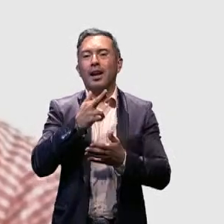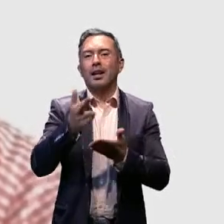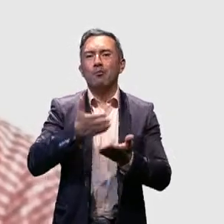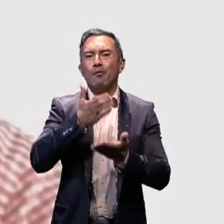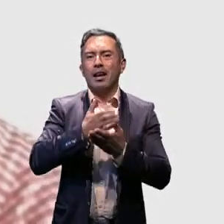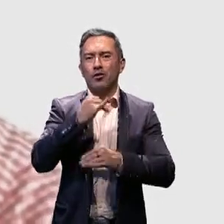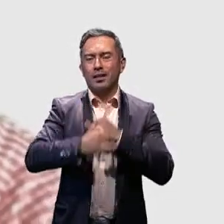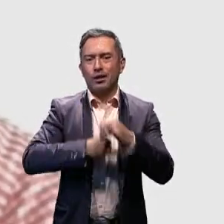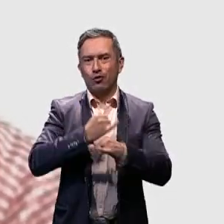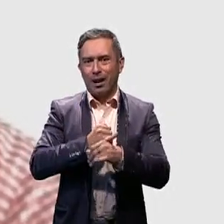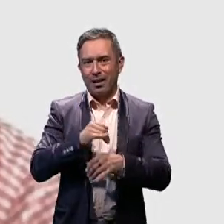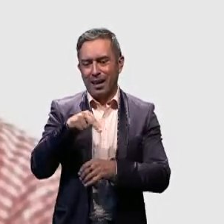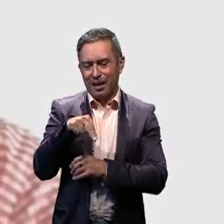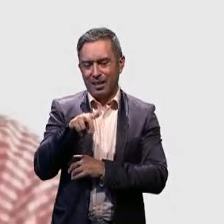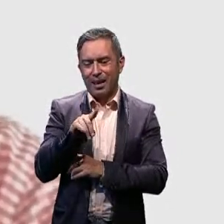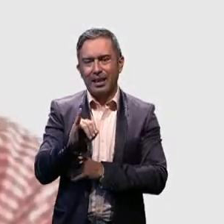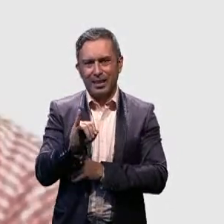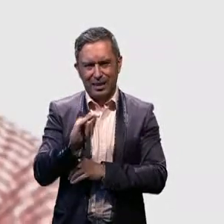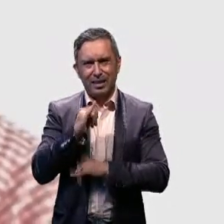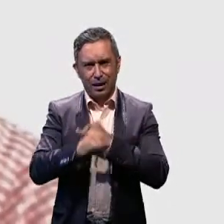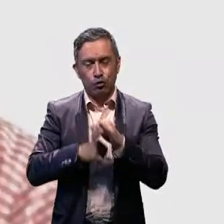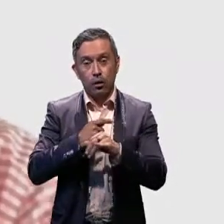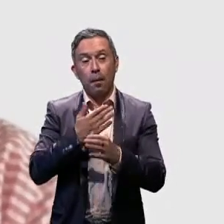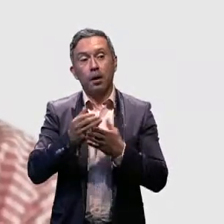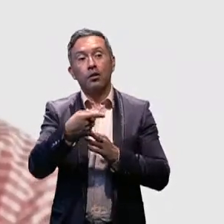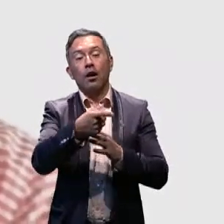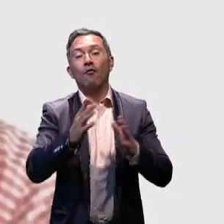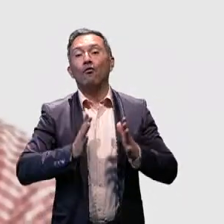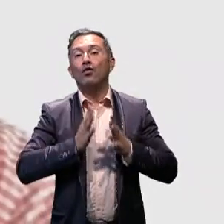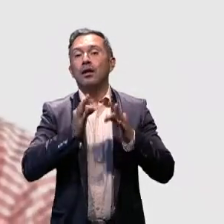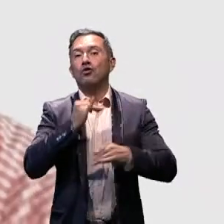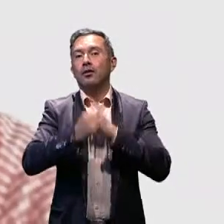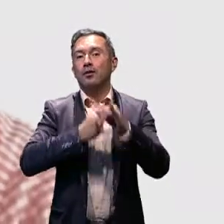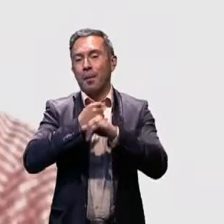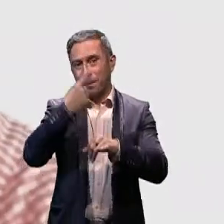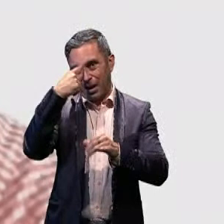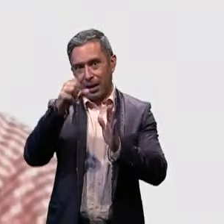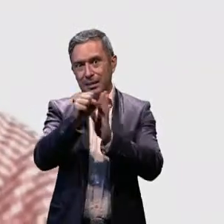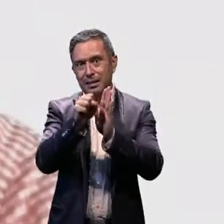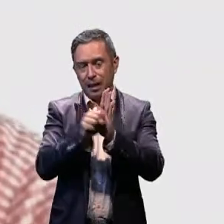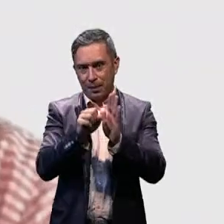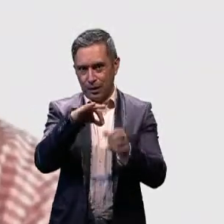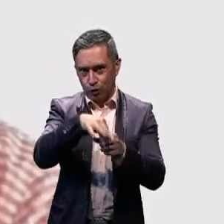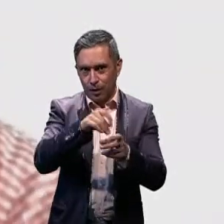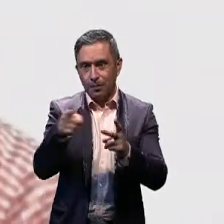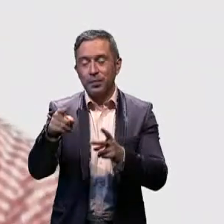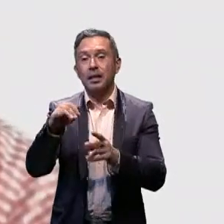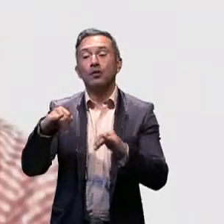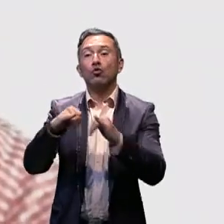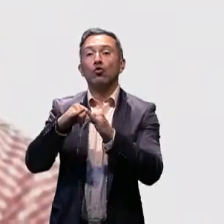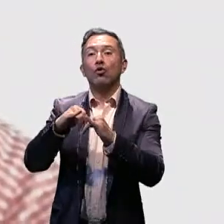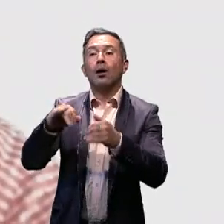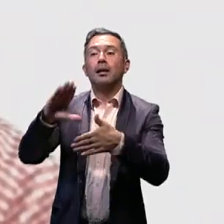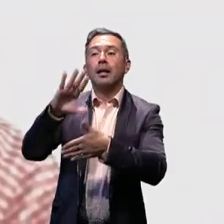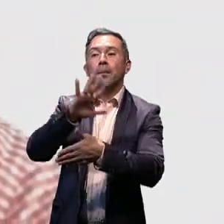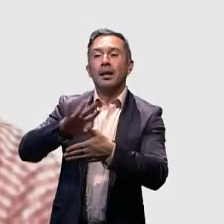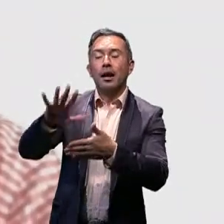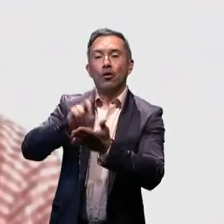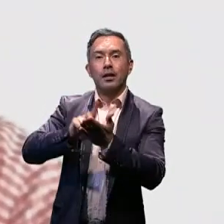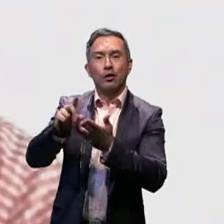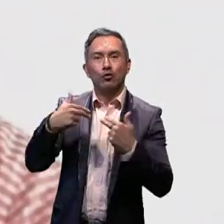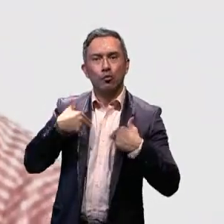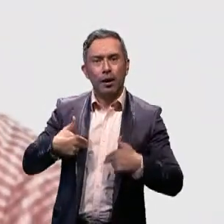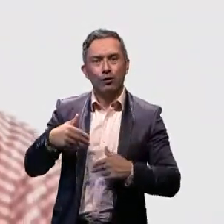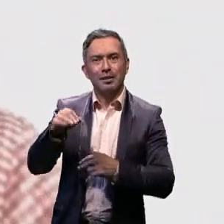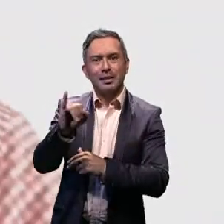by listening to the IDEA international friends and knowing the commitment of the National Foundation and the Inter-American use of